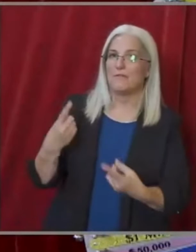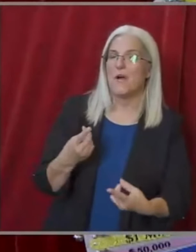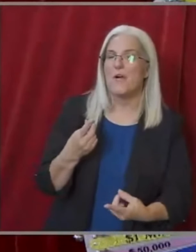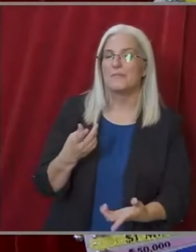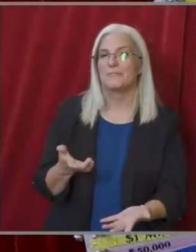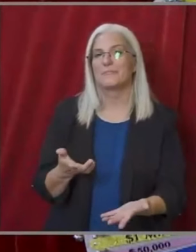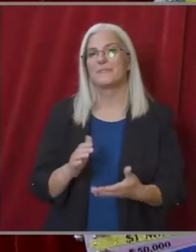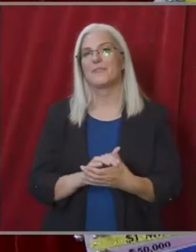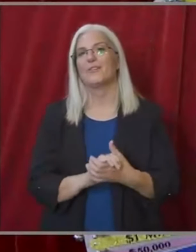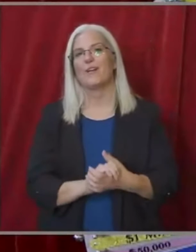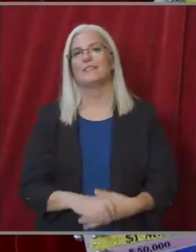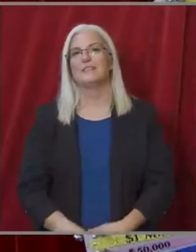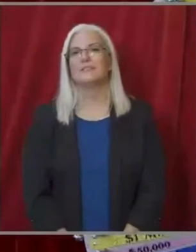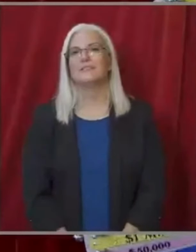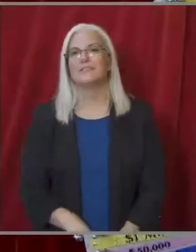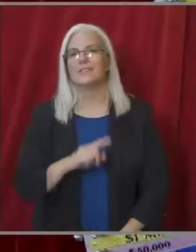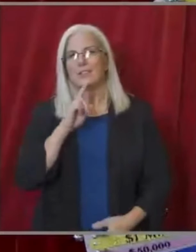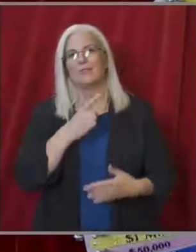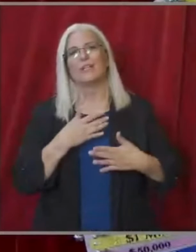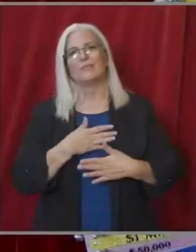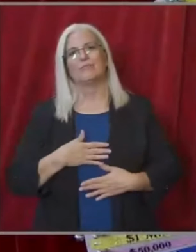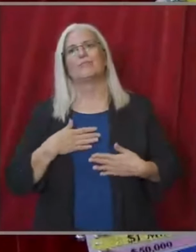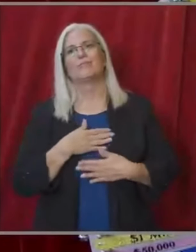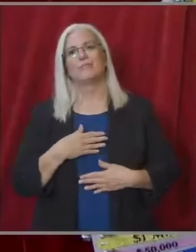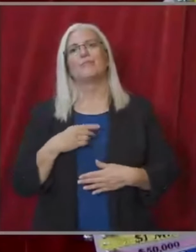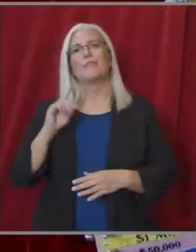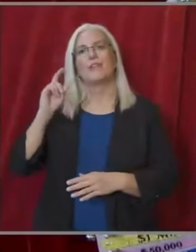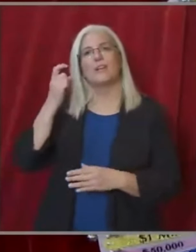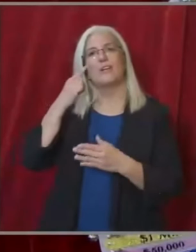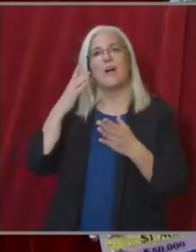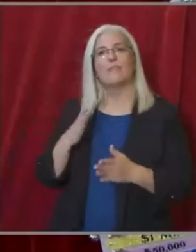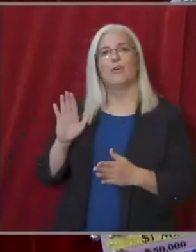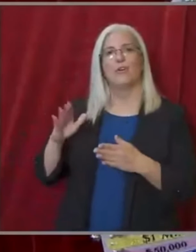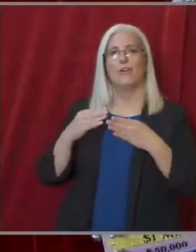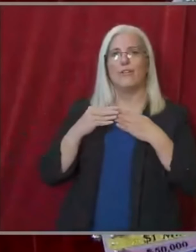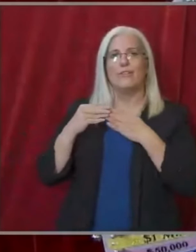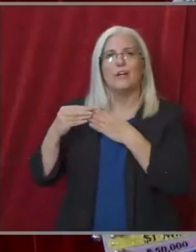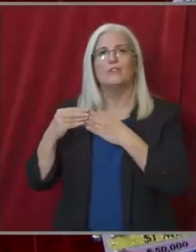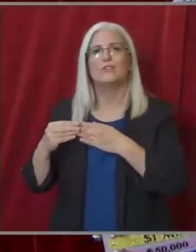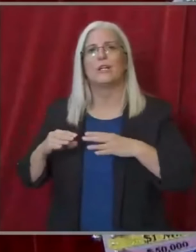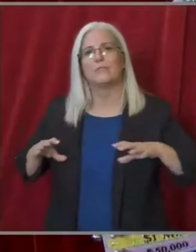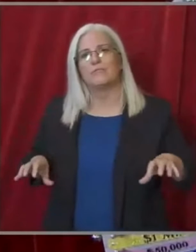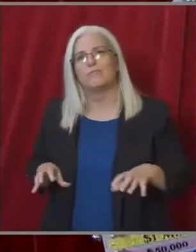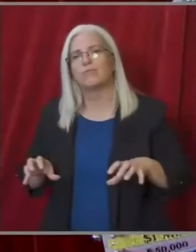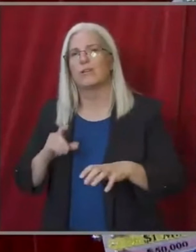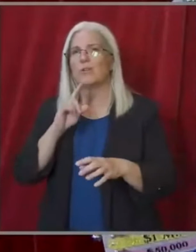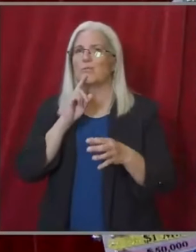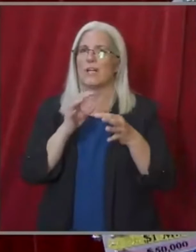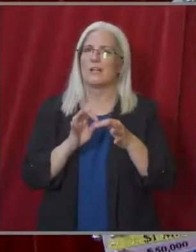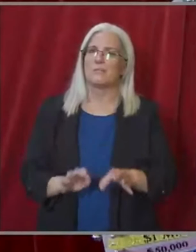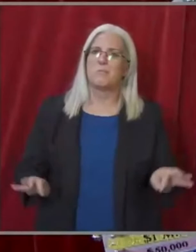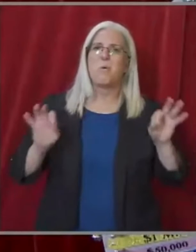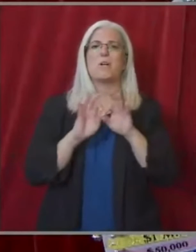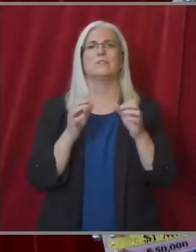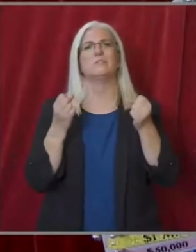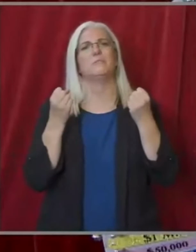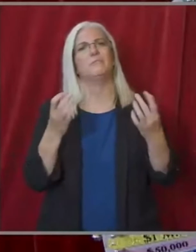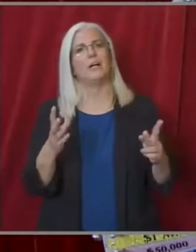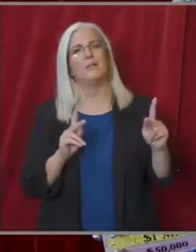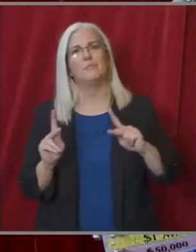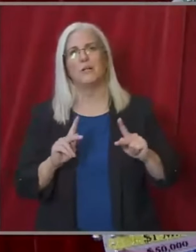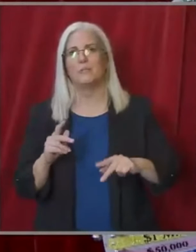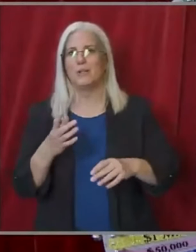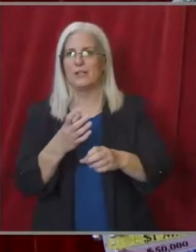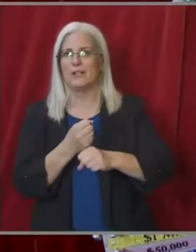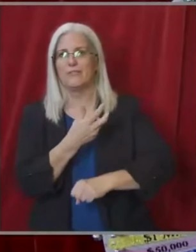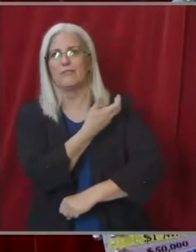it's really appreciate, Governor, for your leadership. It is so important to get as many people vaccinated as possible. You know, we're really excited about